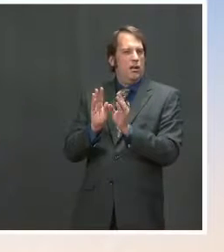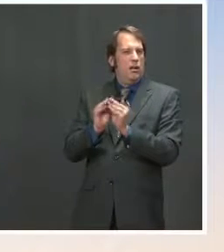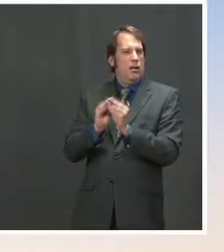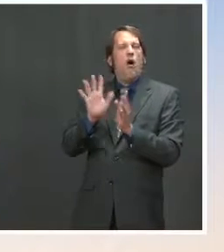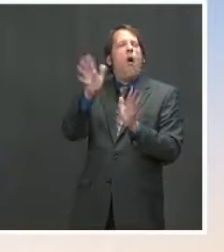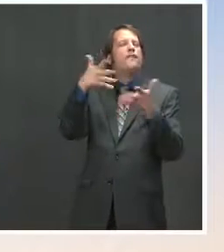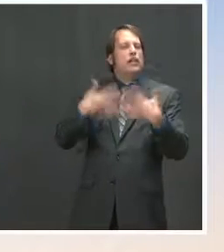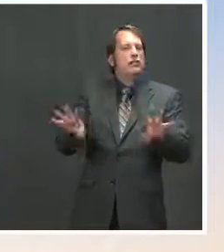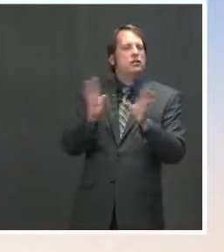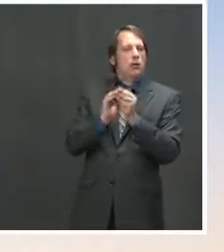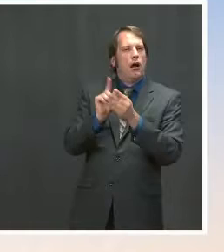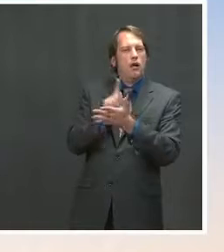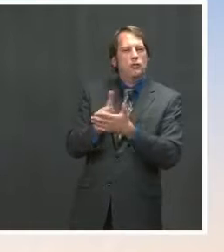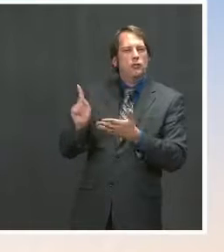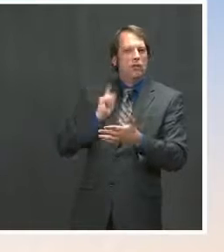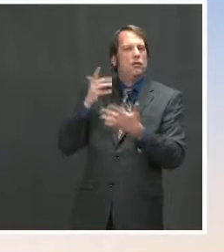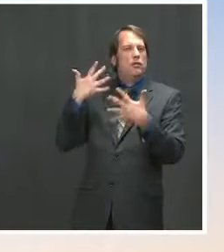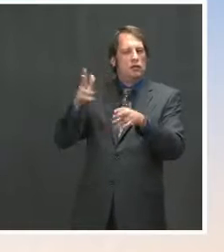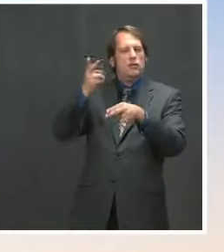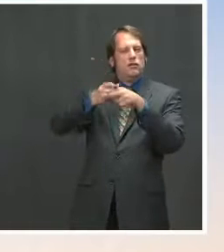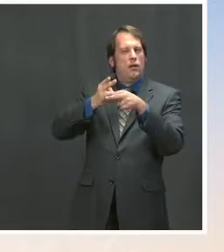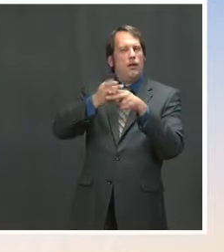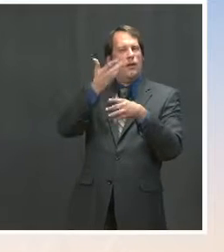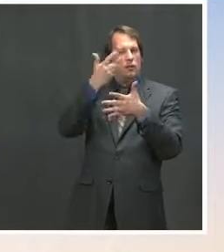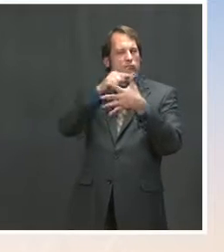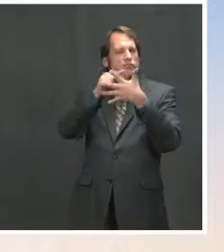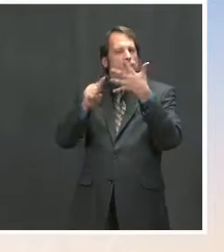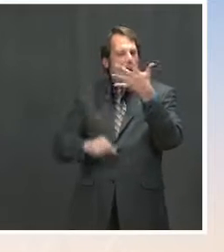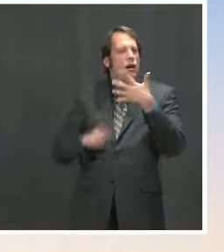a couple of points that are very representative of our view.